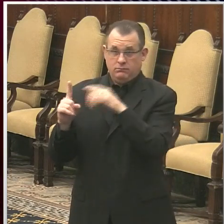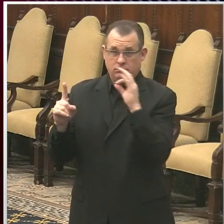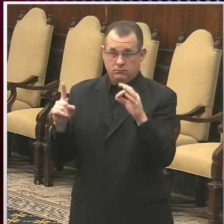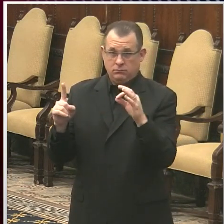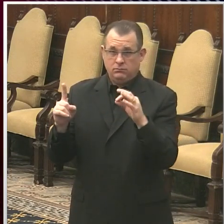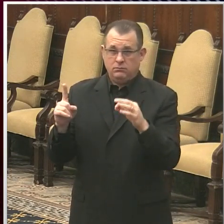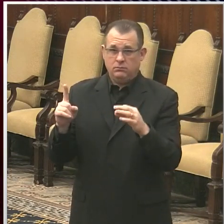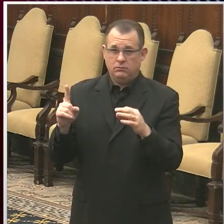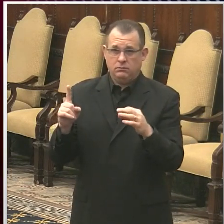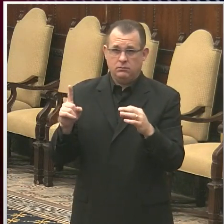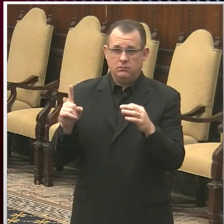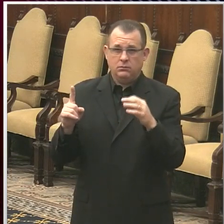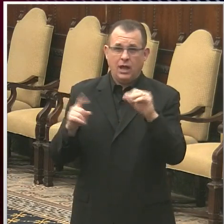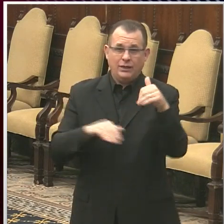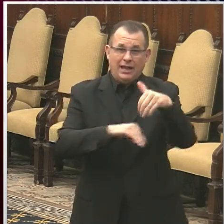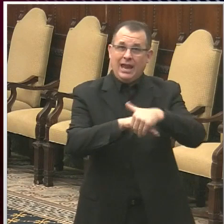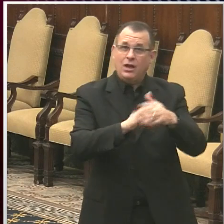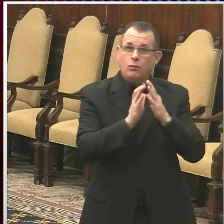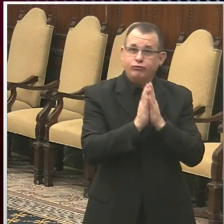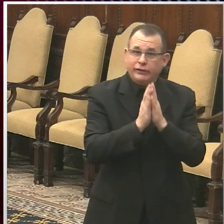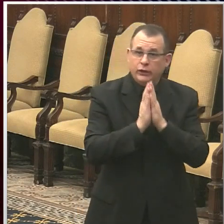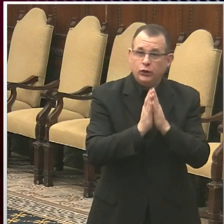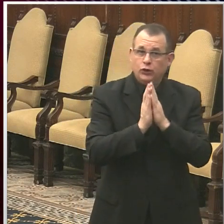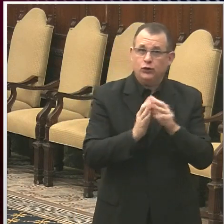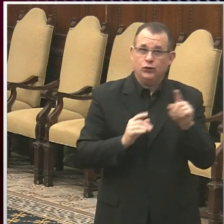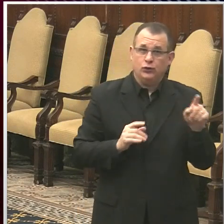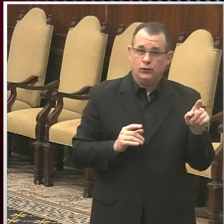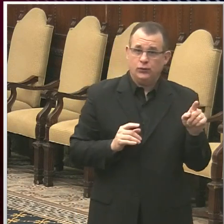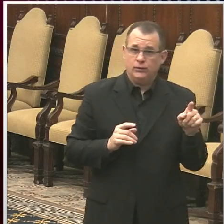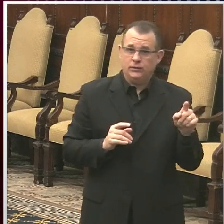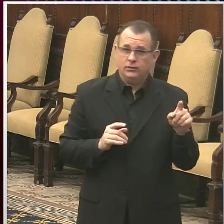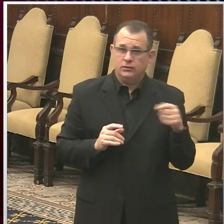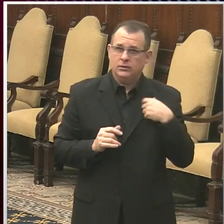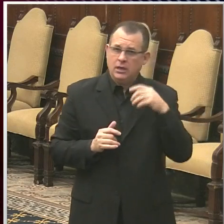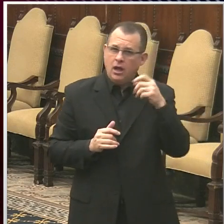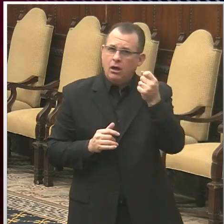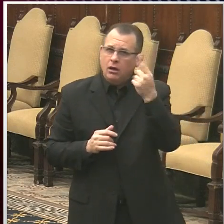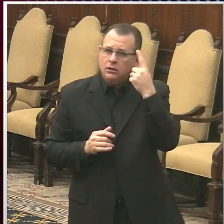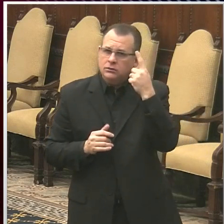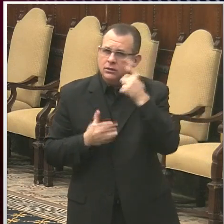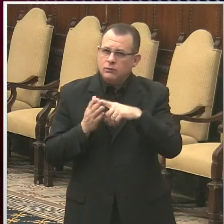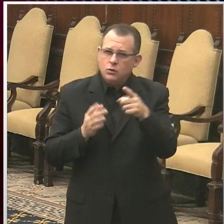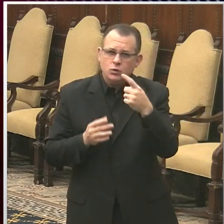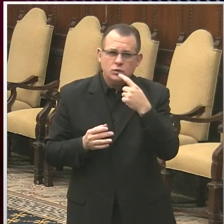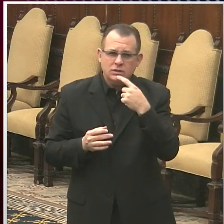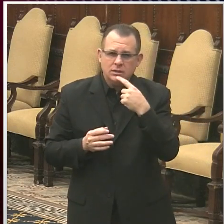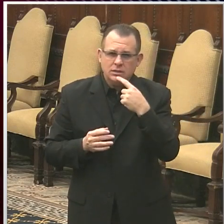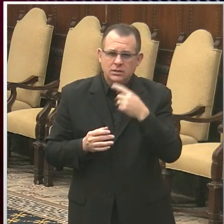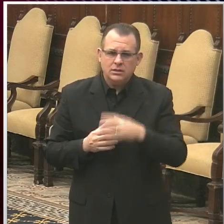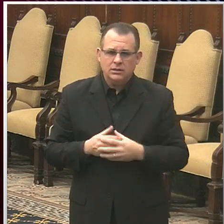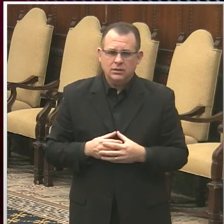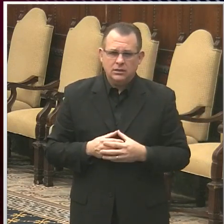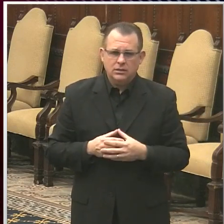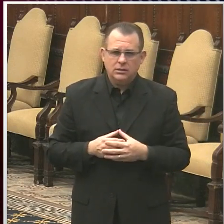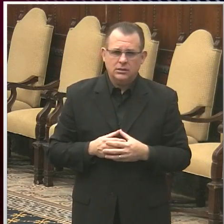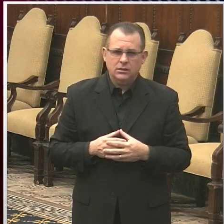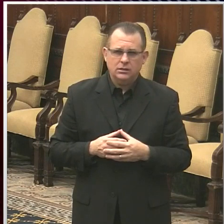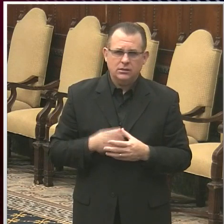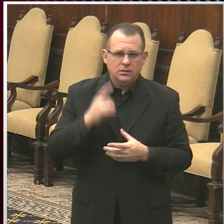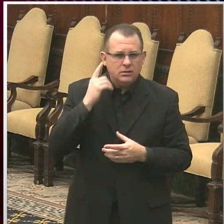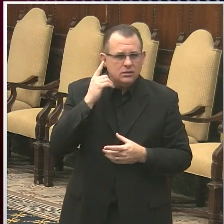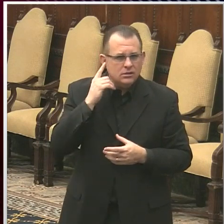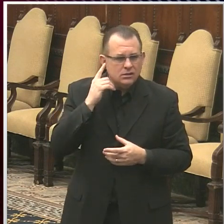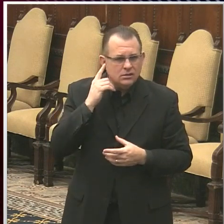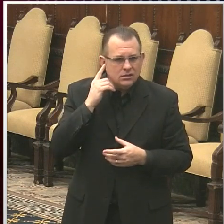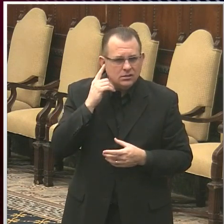night prayer. So what I understood that in that time that there's a big gathering normally happen. So